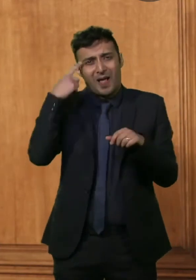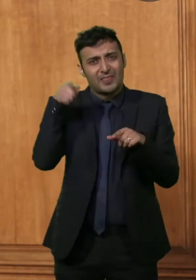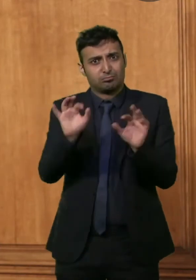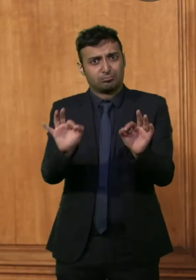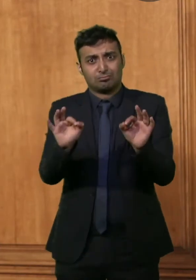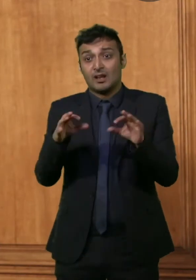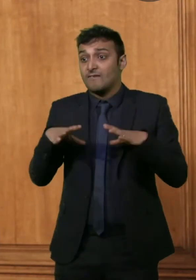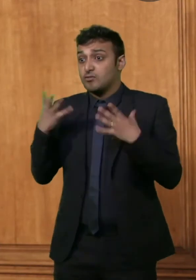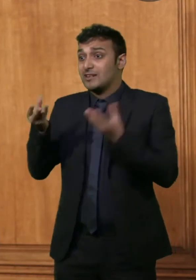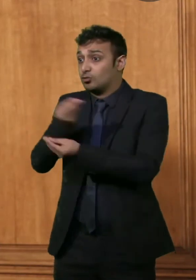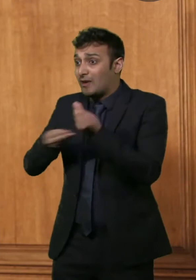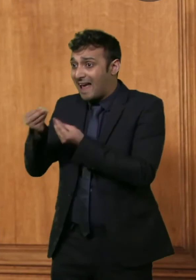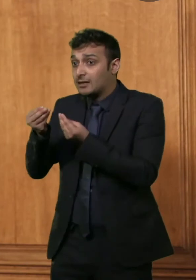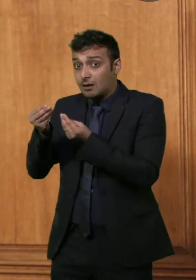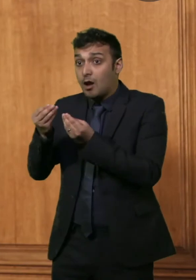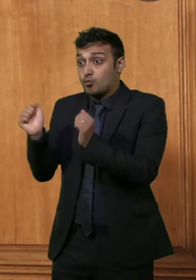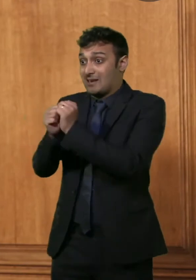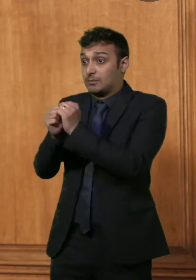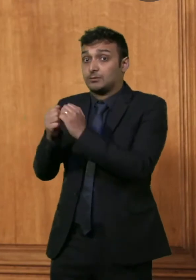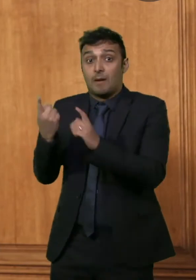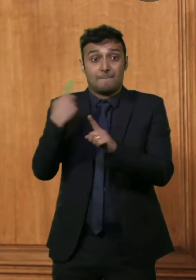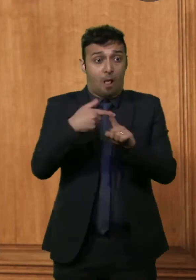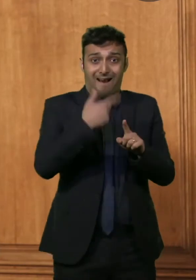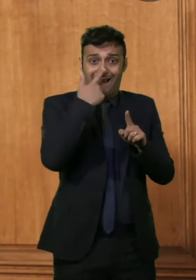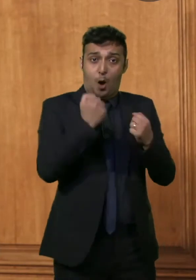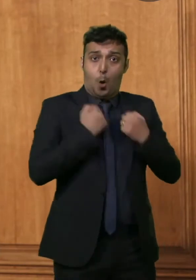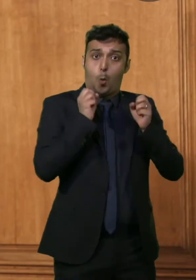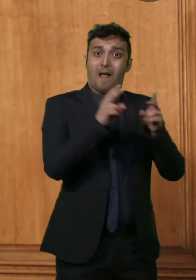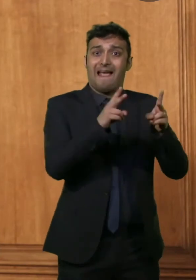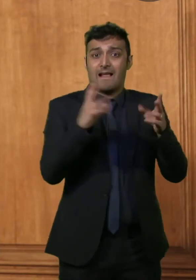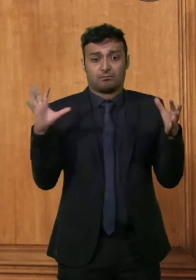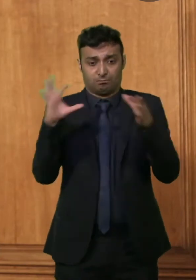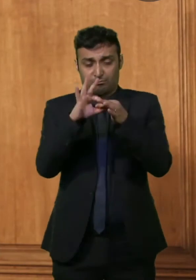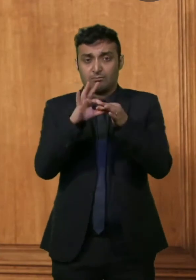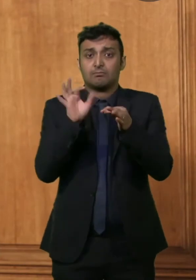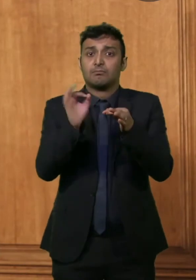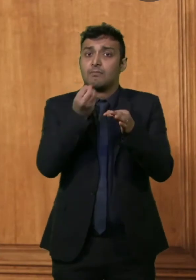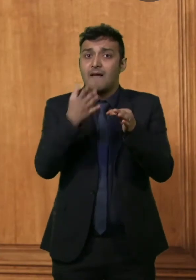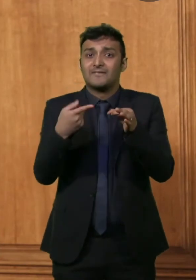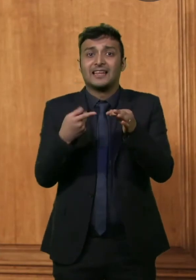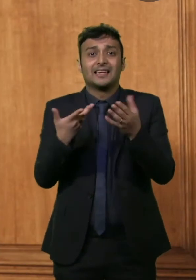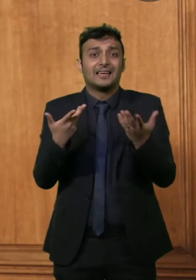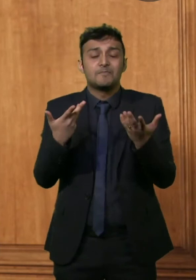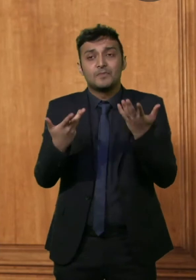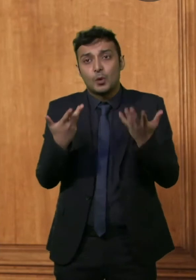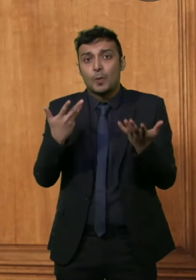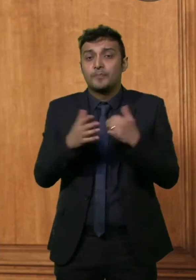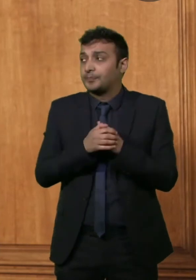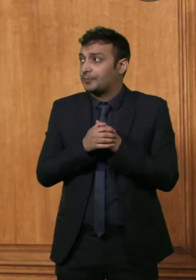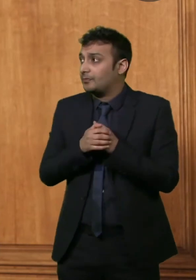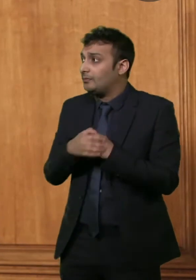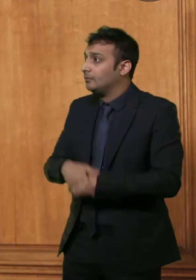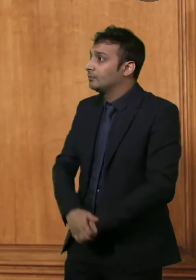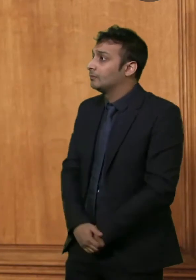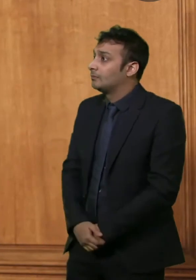things differently in our own way. And insofar as there have been teething